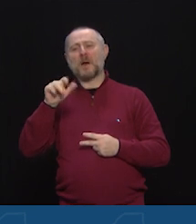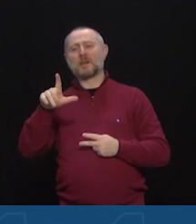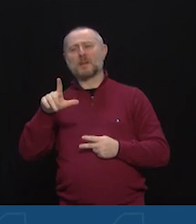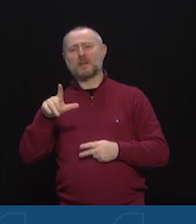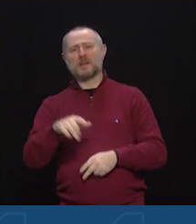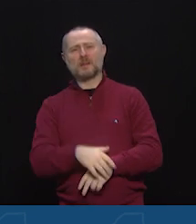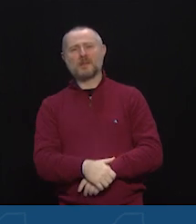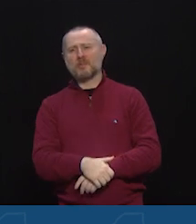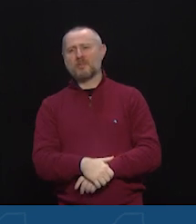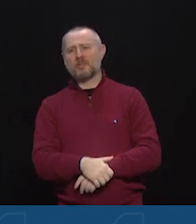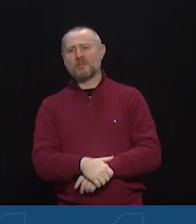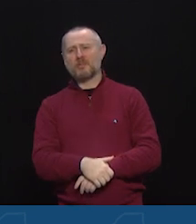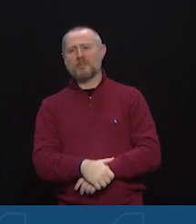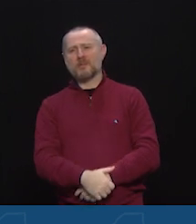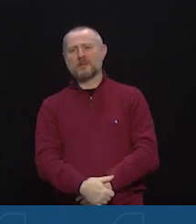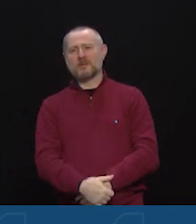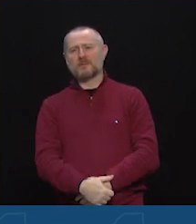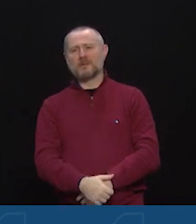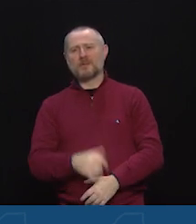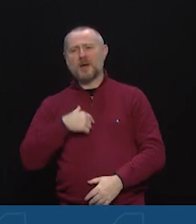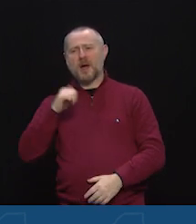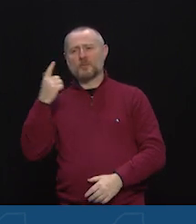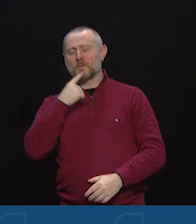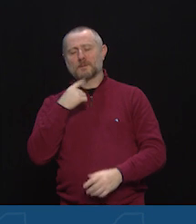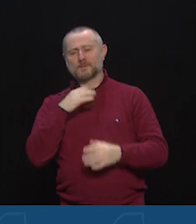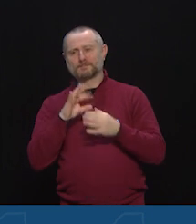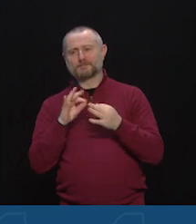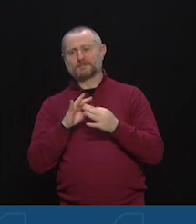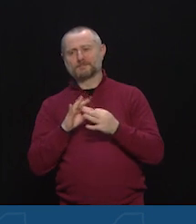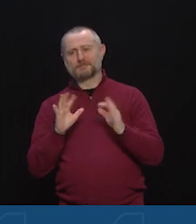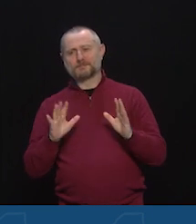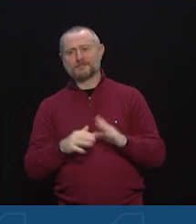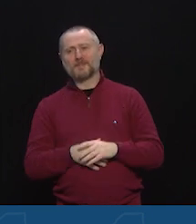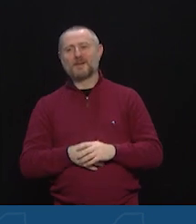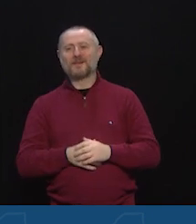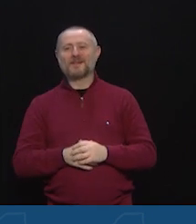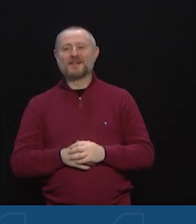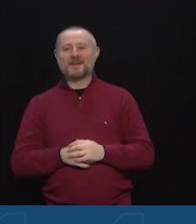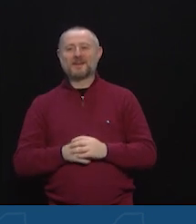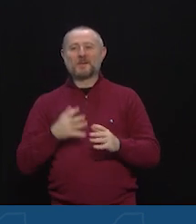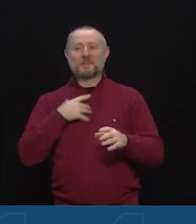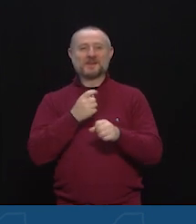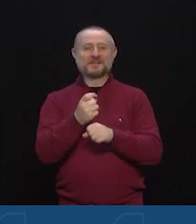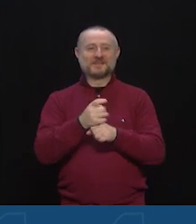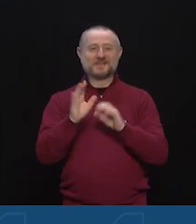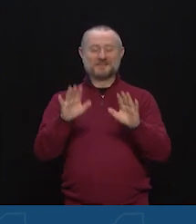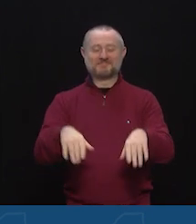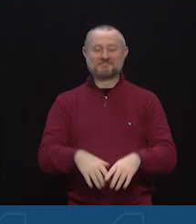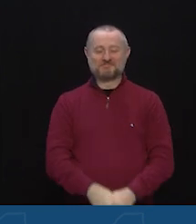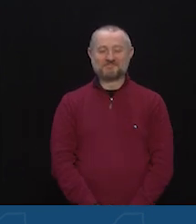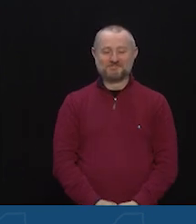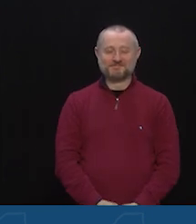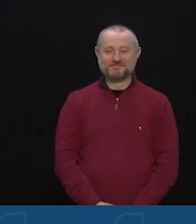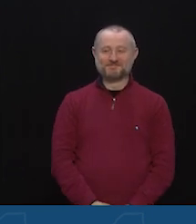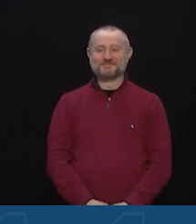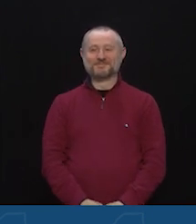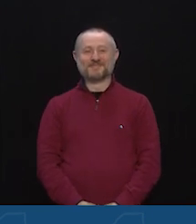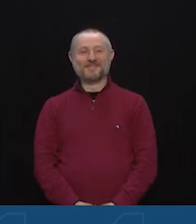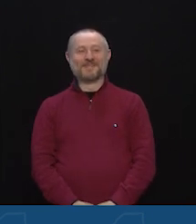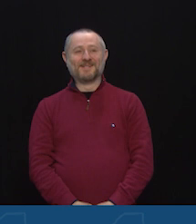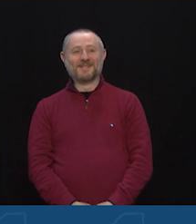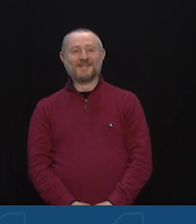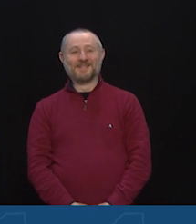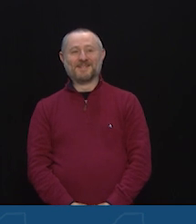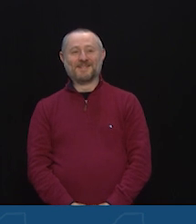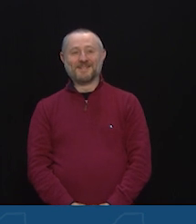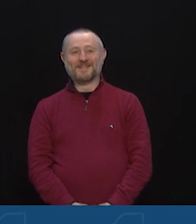I don't know. I won't tell you some of those other ones. I think I'll clean them up a little bit. No, I just kidding. But also, I just, it's